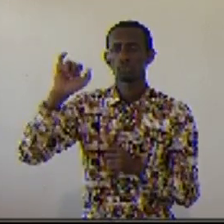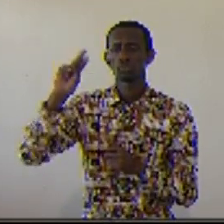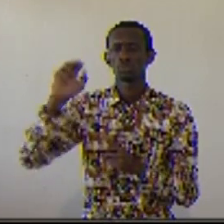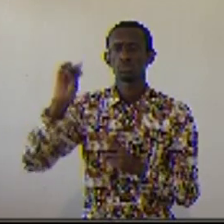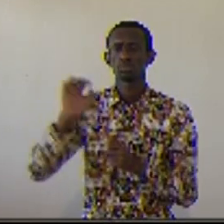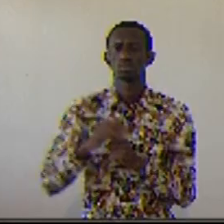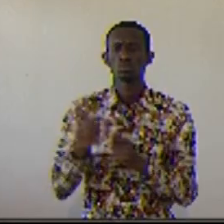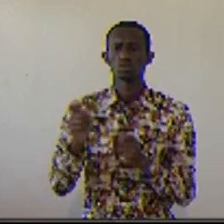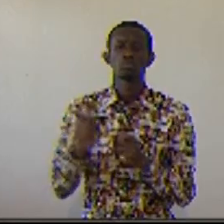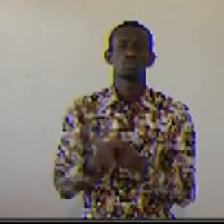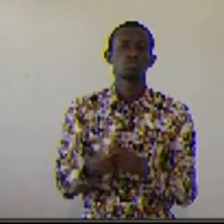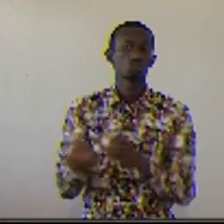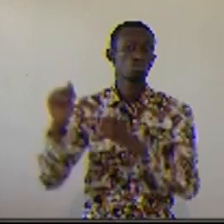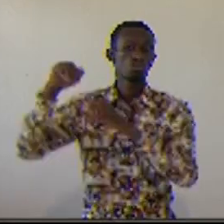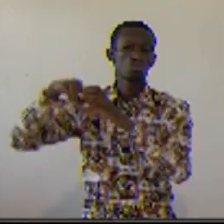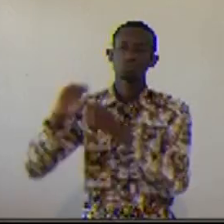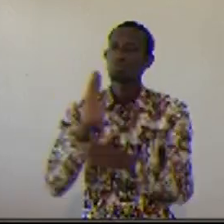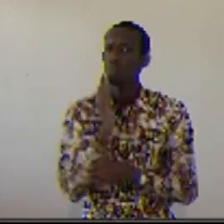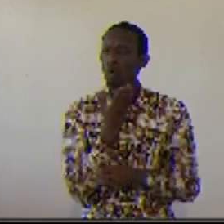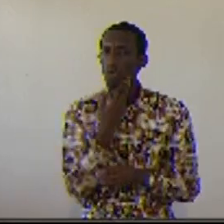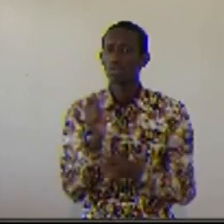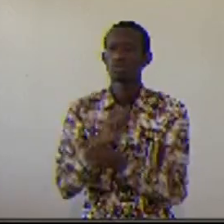one changes into phenol.